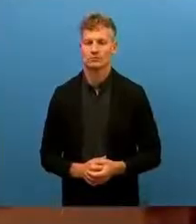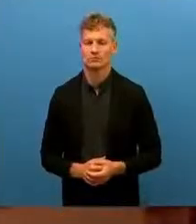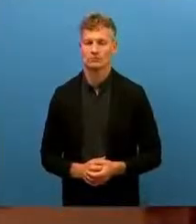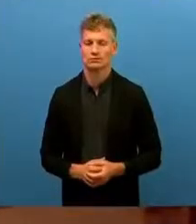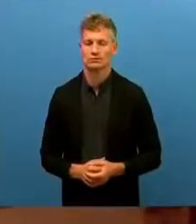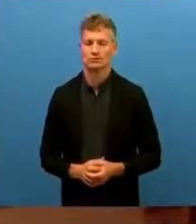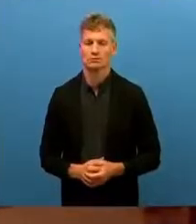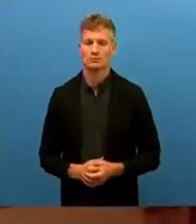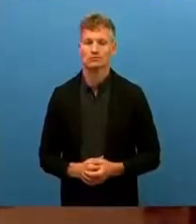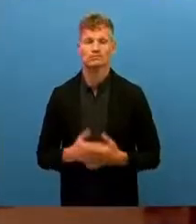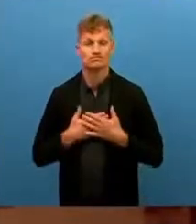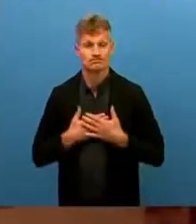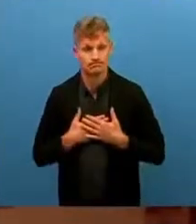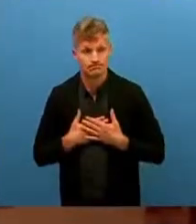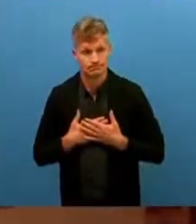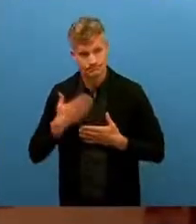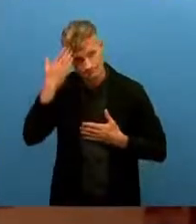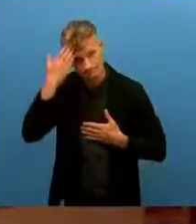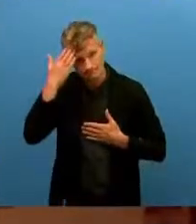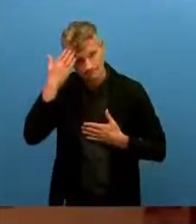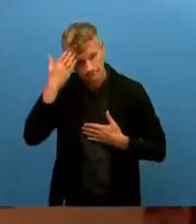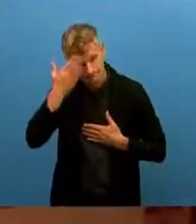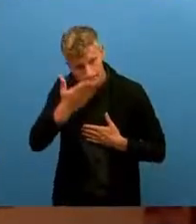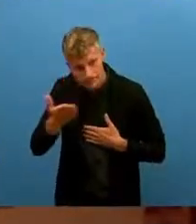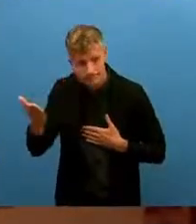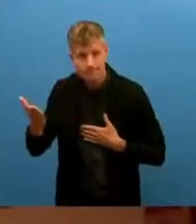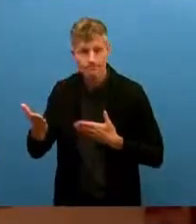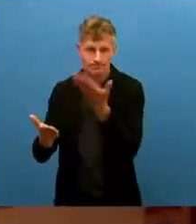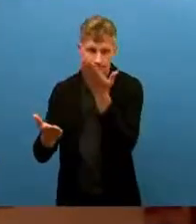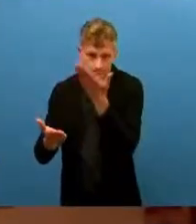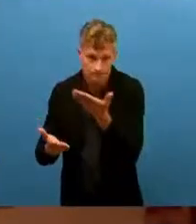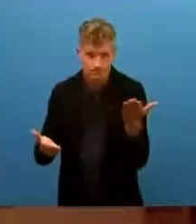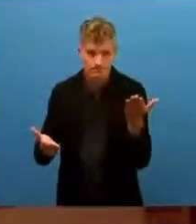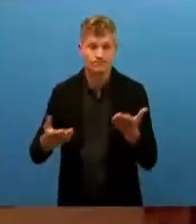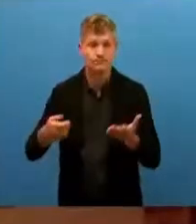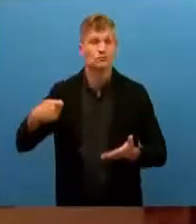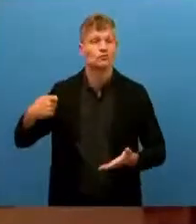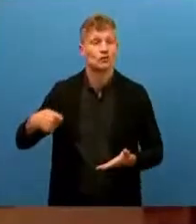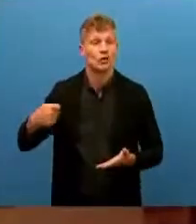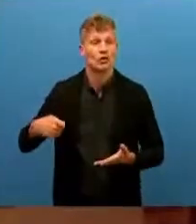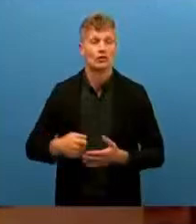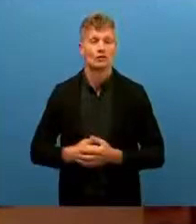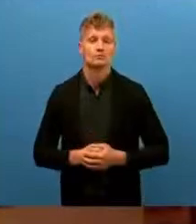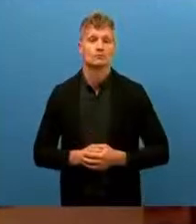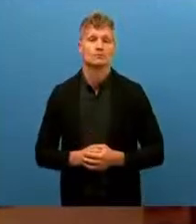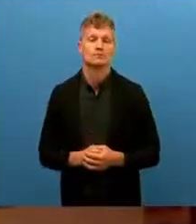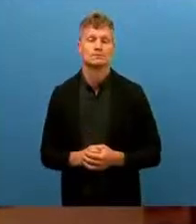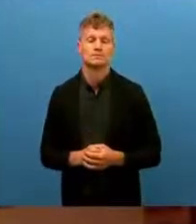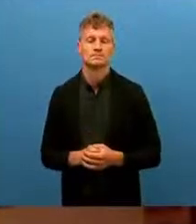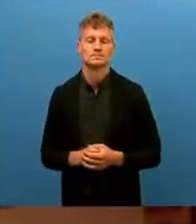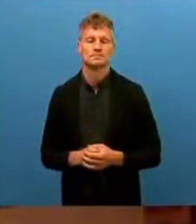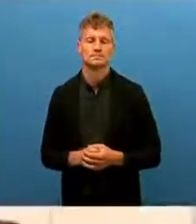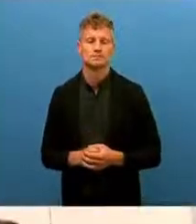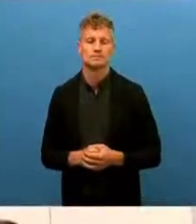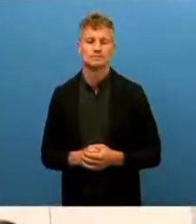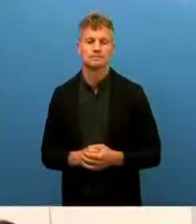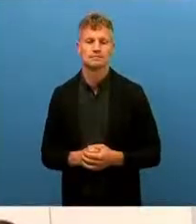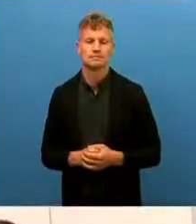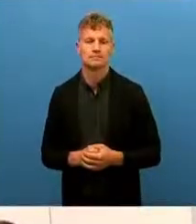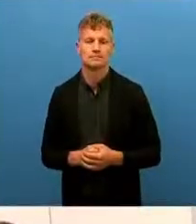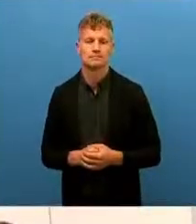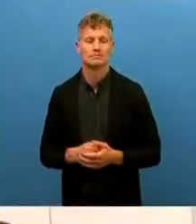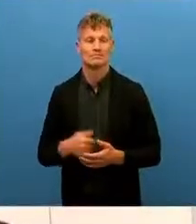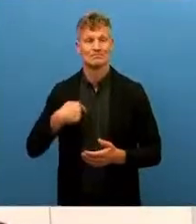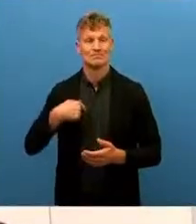Honorable Chair and distinguished delegates, good afternoon. Azul Filawan Sitma Daitma. As